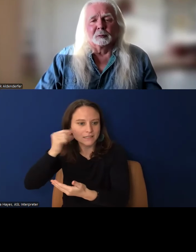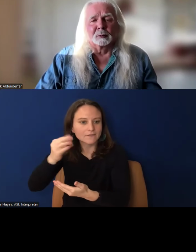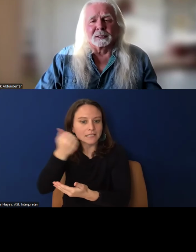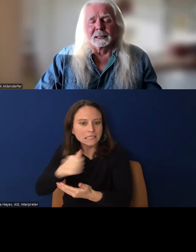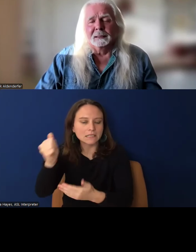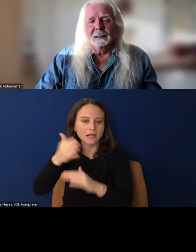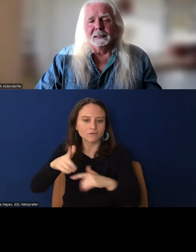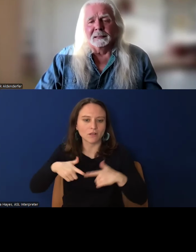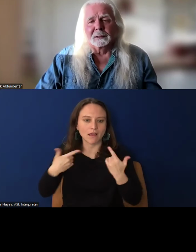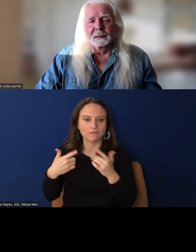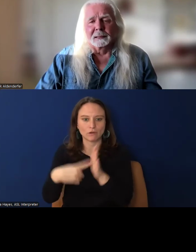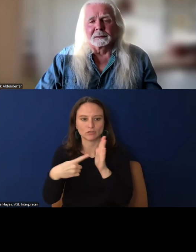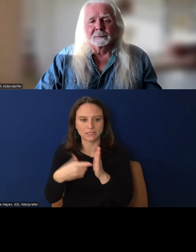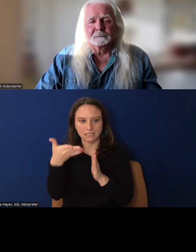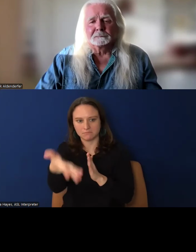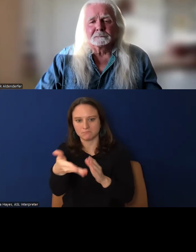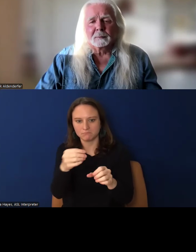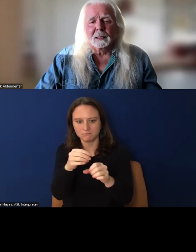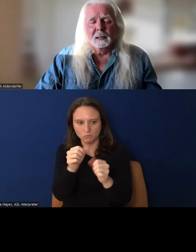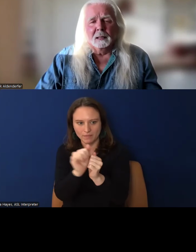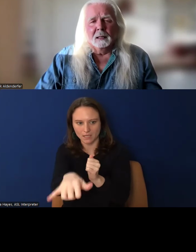being represented in this context.